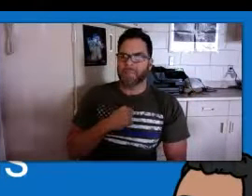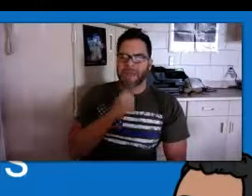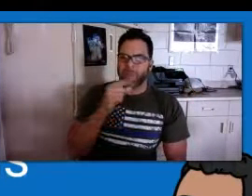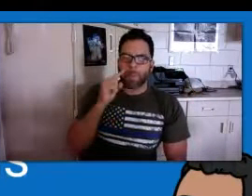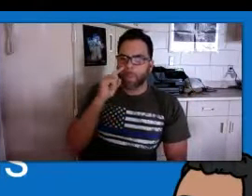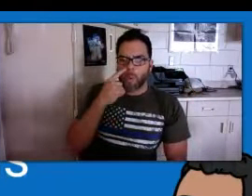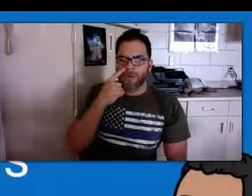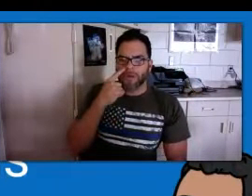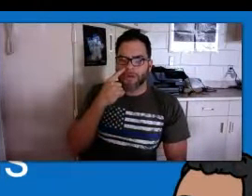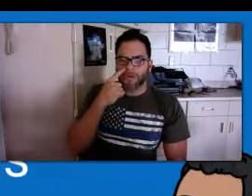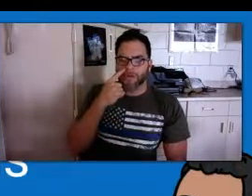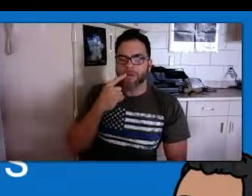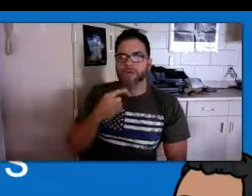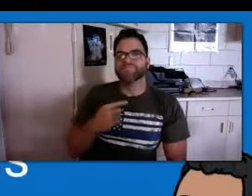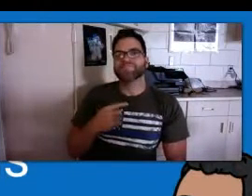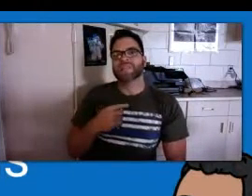I'm not bored.